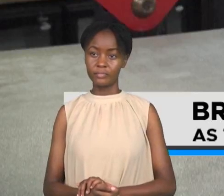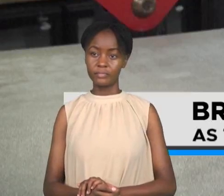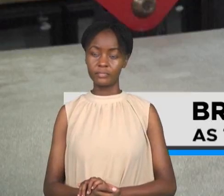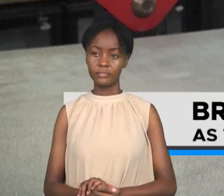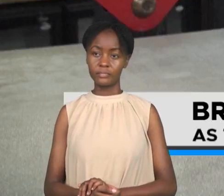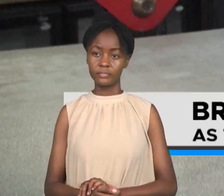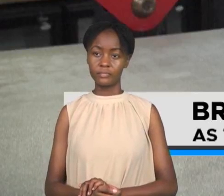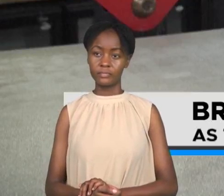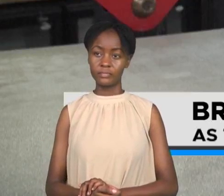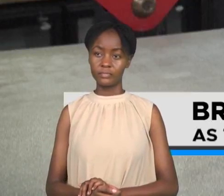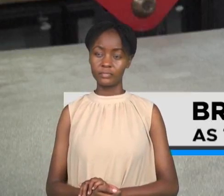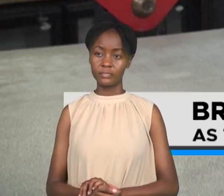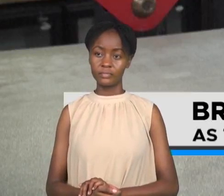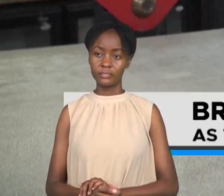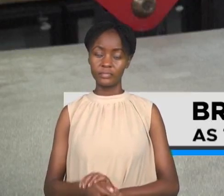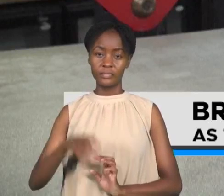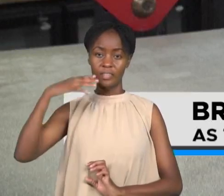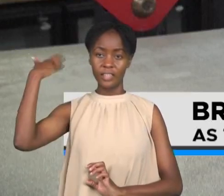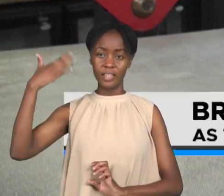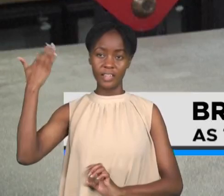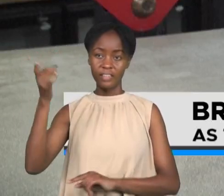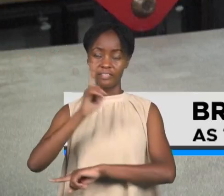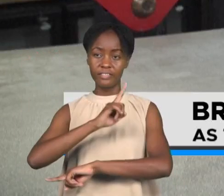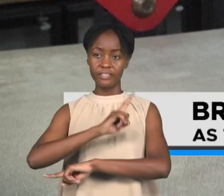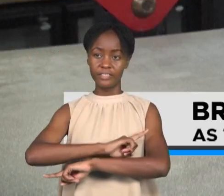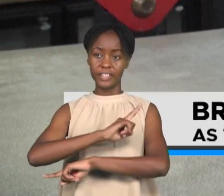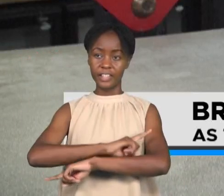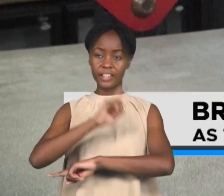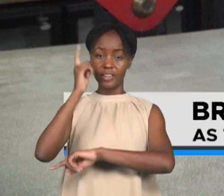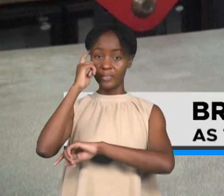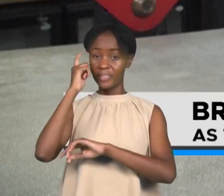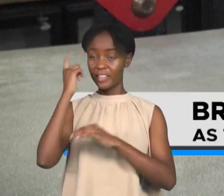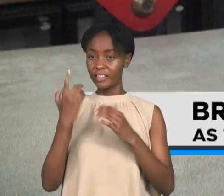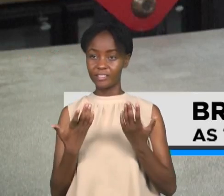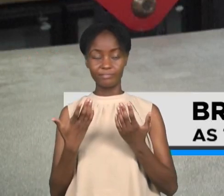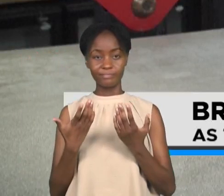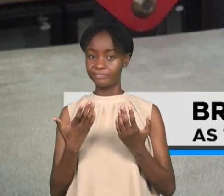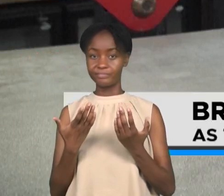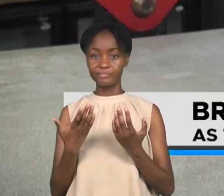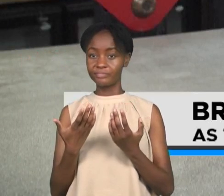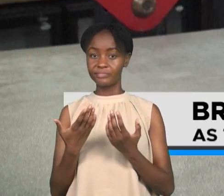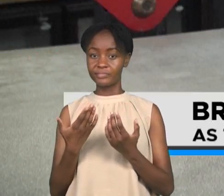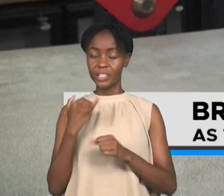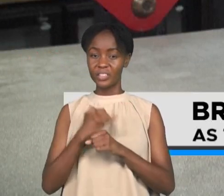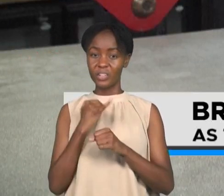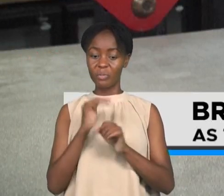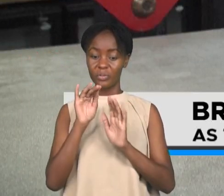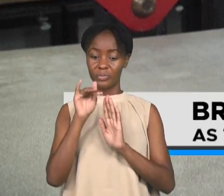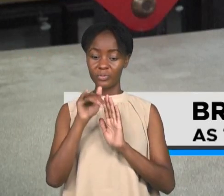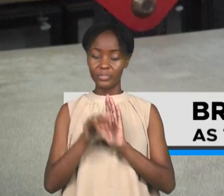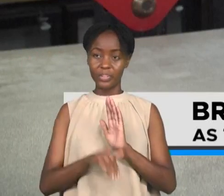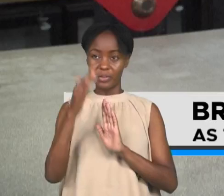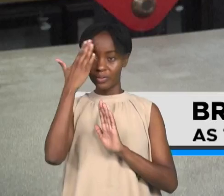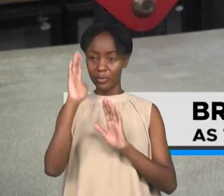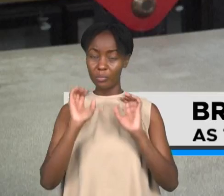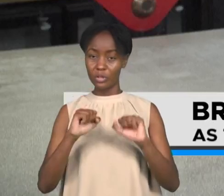yesterday, day before. Every day you wonder how many days do you have left, and you just hope that something is going to come in and just